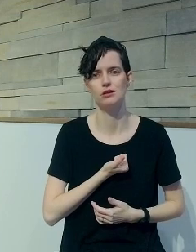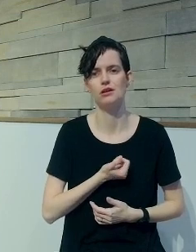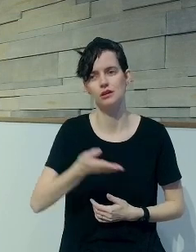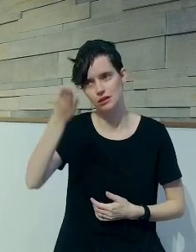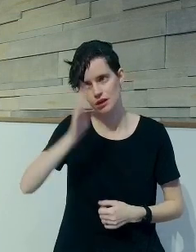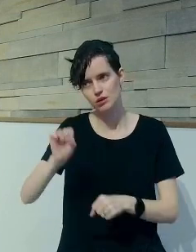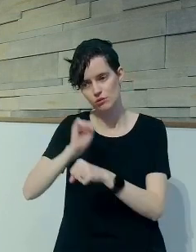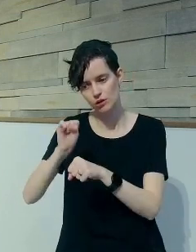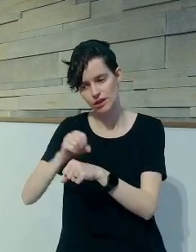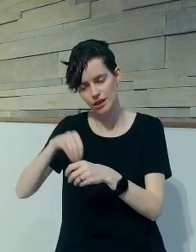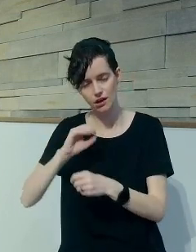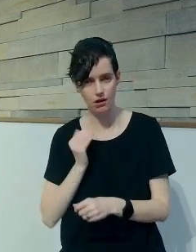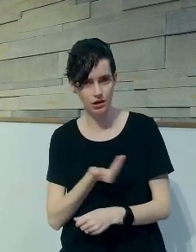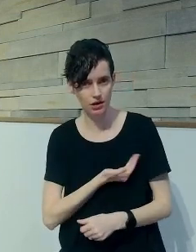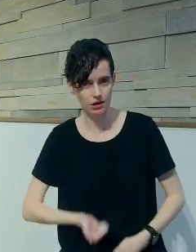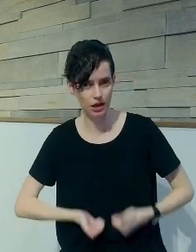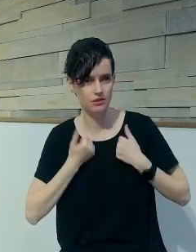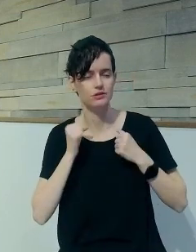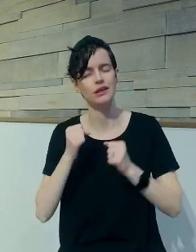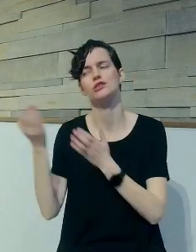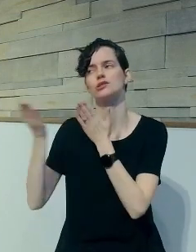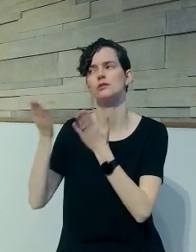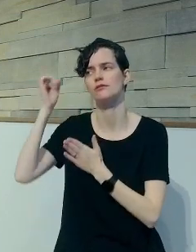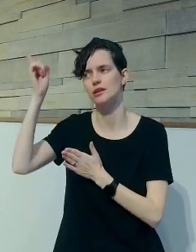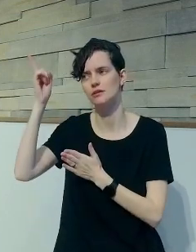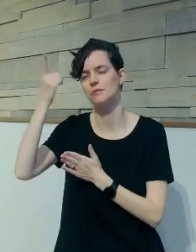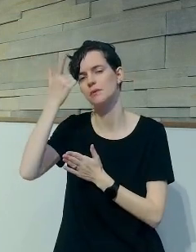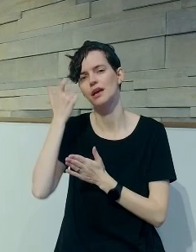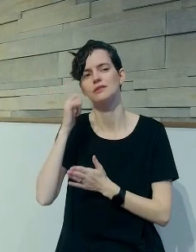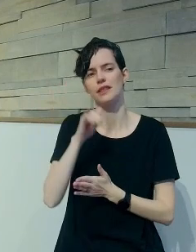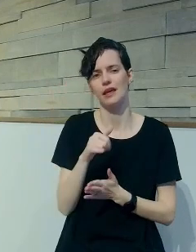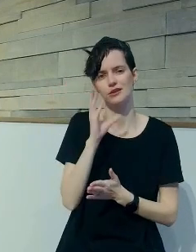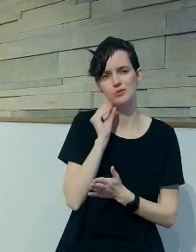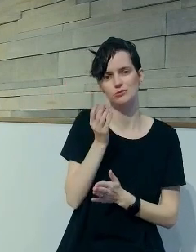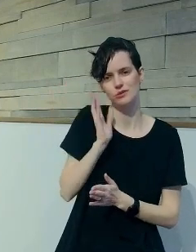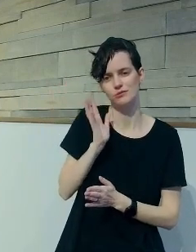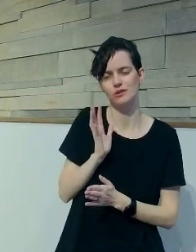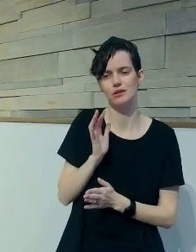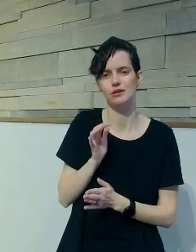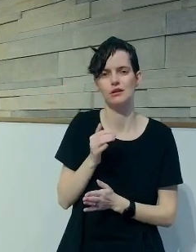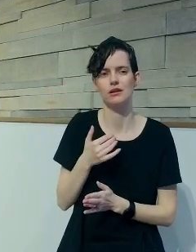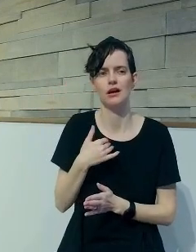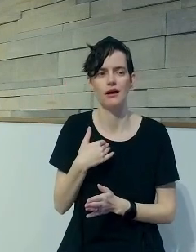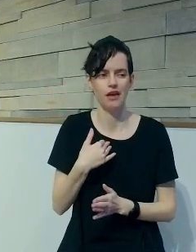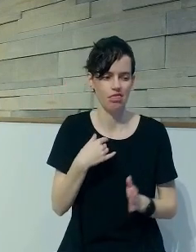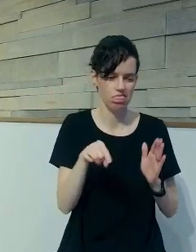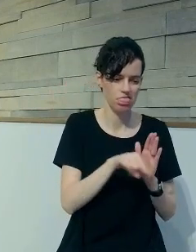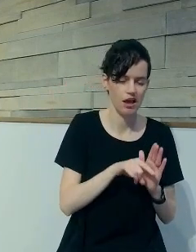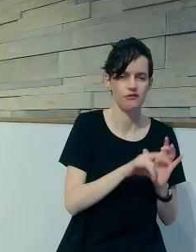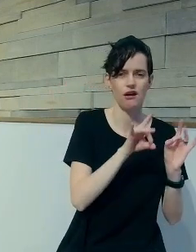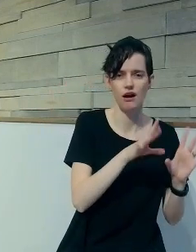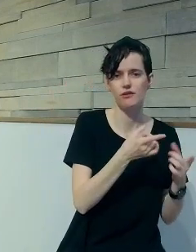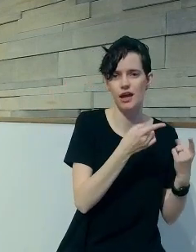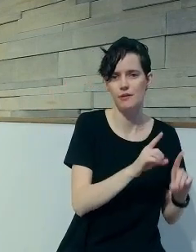is working in our lives today so that we can serve him because of those past experiences. I have had negative and very tragic